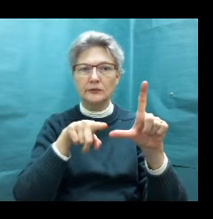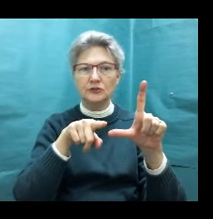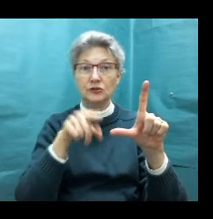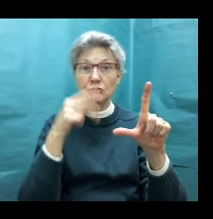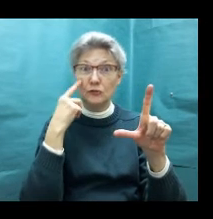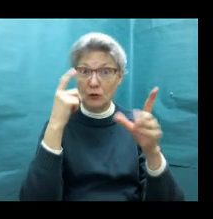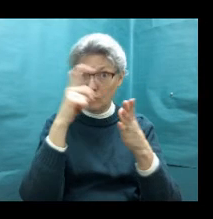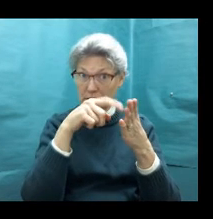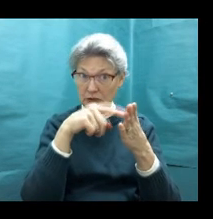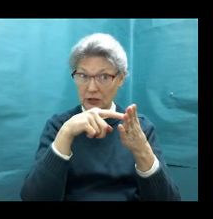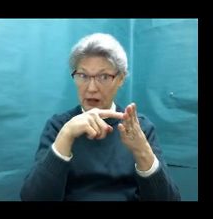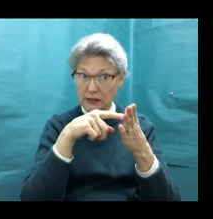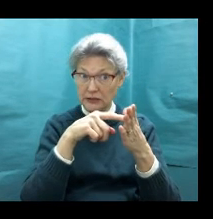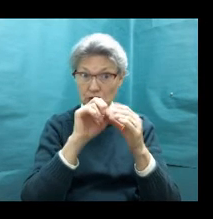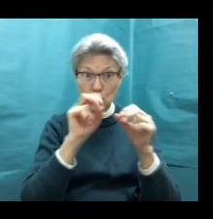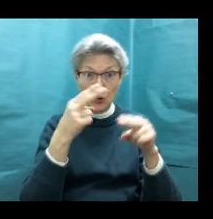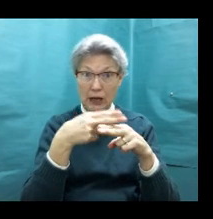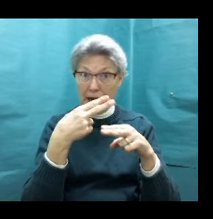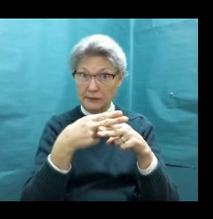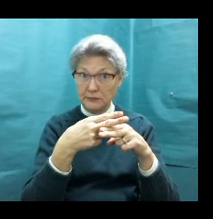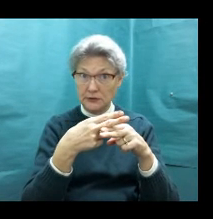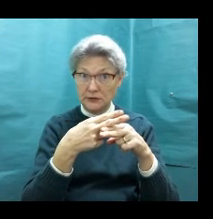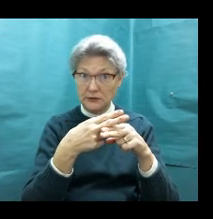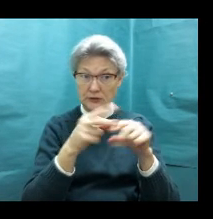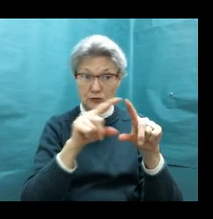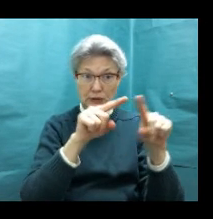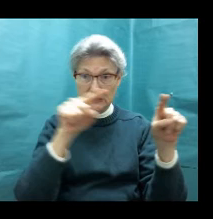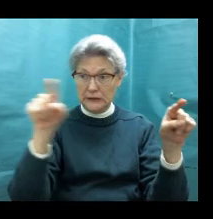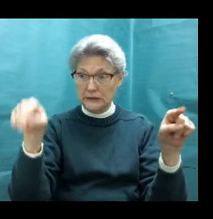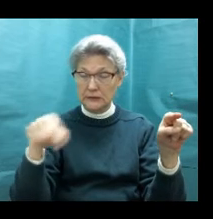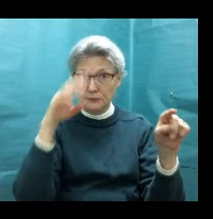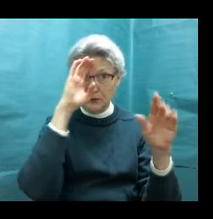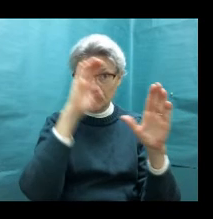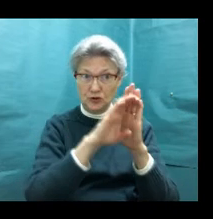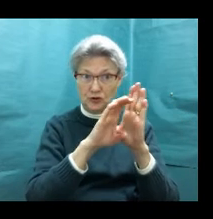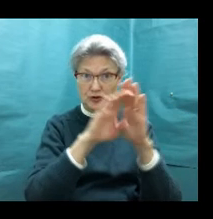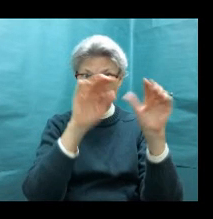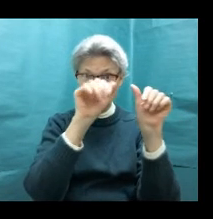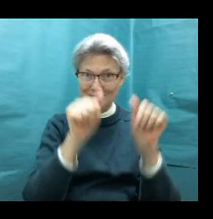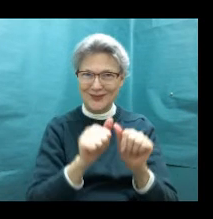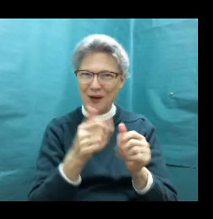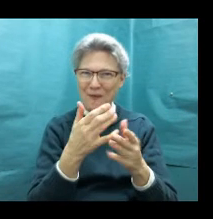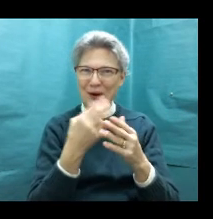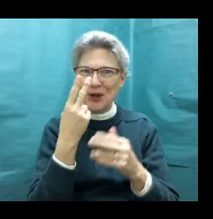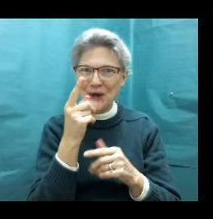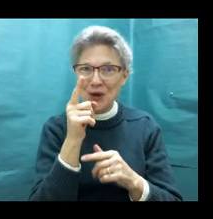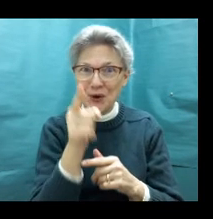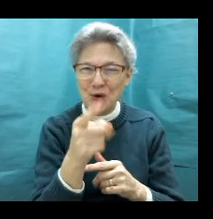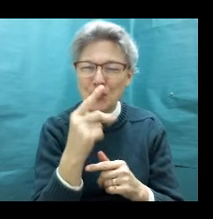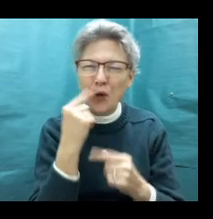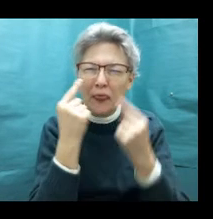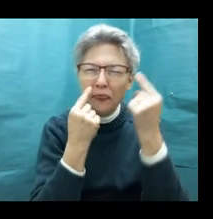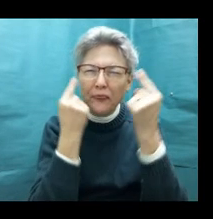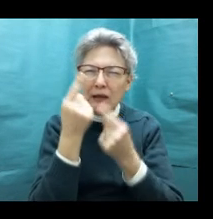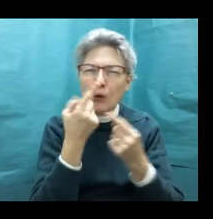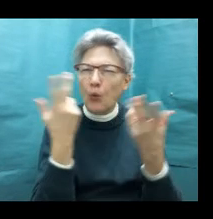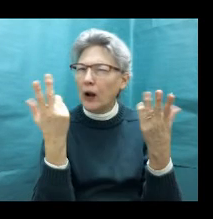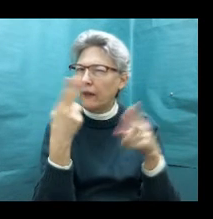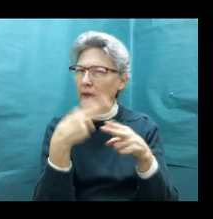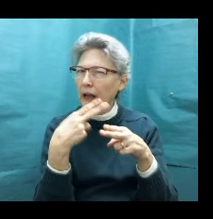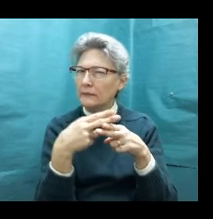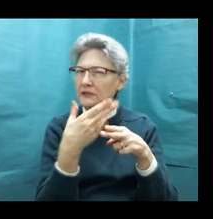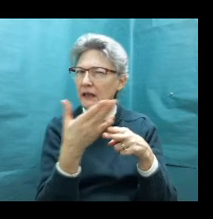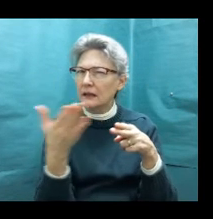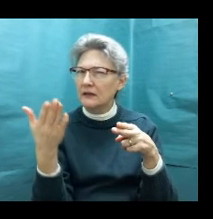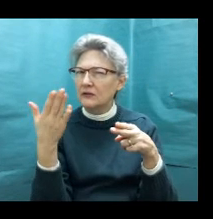You'll notice that there's no names attached to these common quadrilaterals. That's because I want you to really think about,